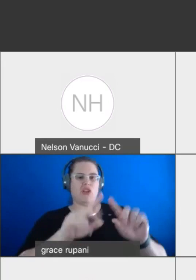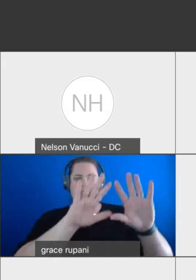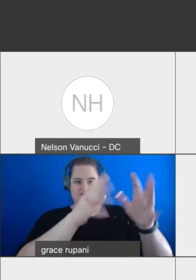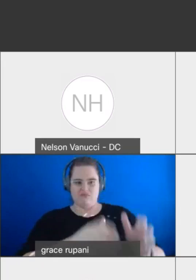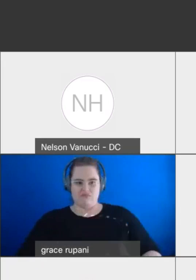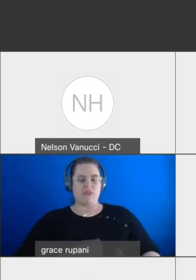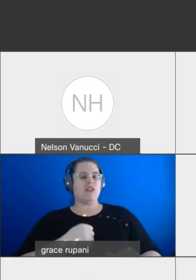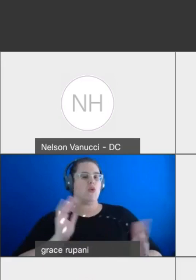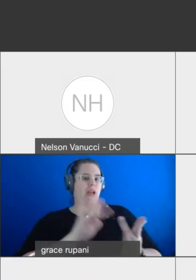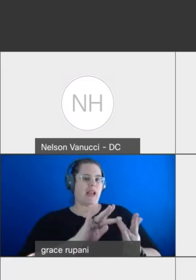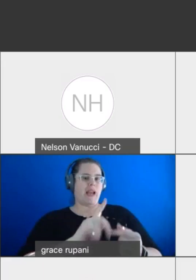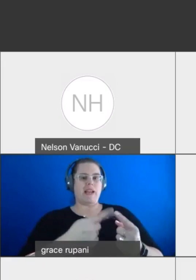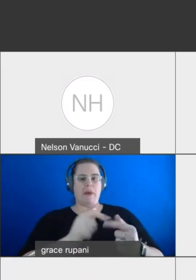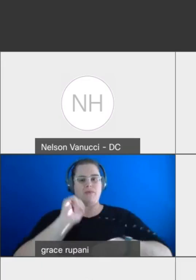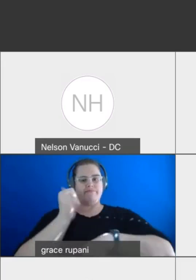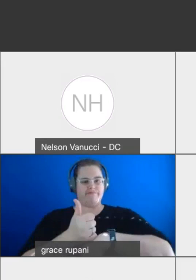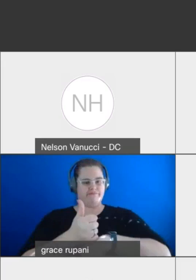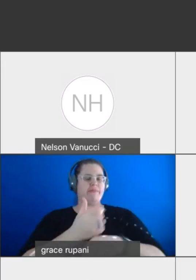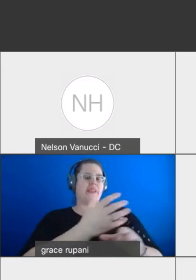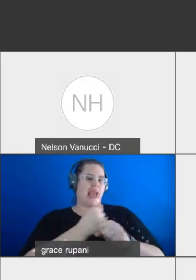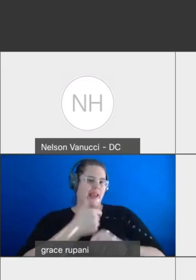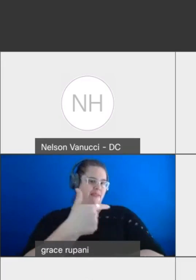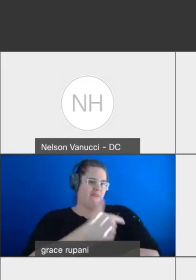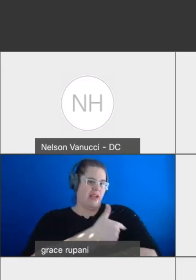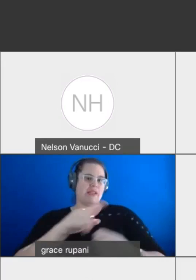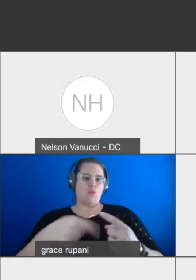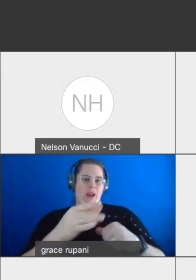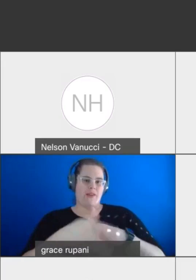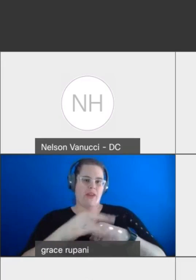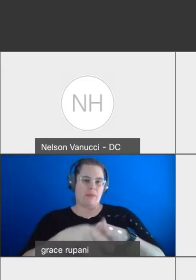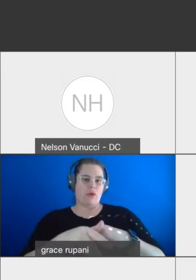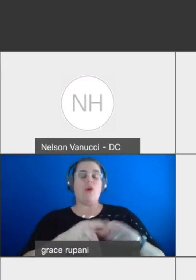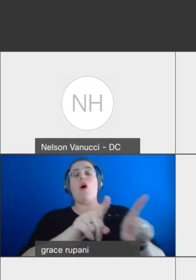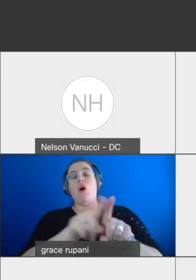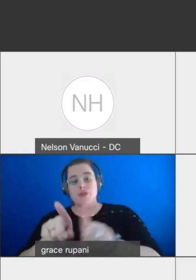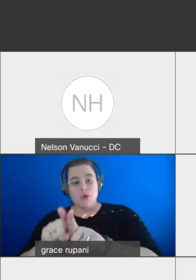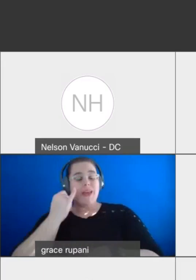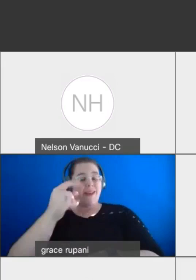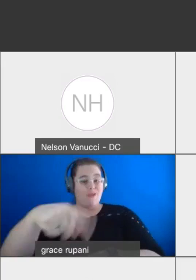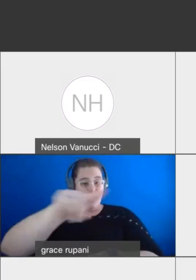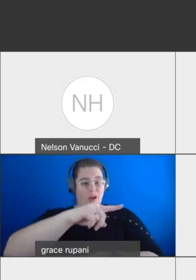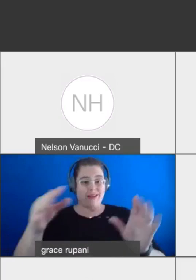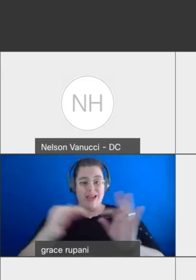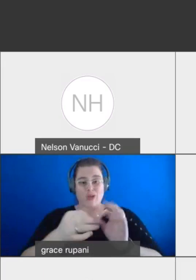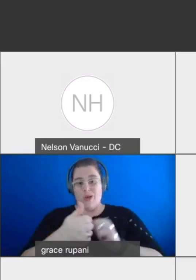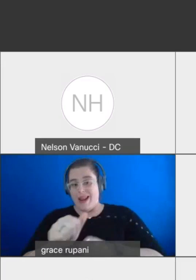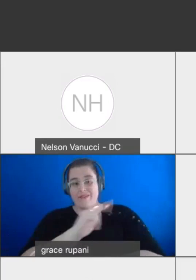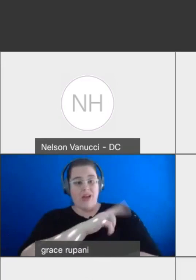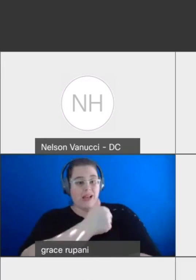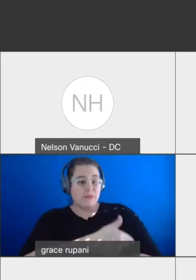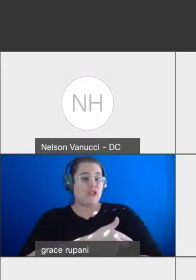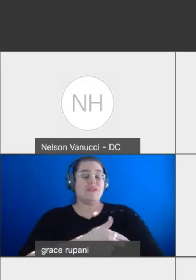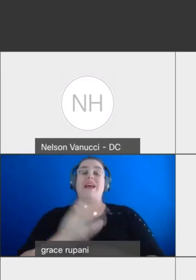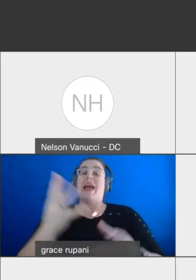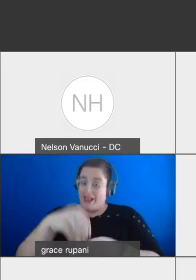also, if you get care, if you're connected to any of the hospital systems, including the Kaiser